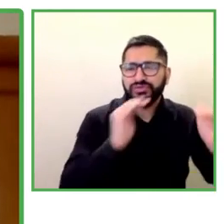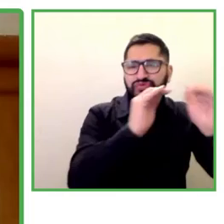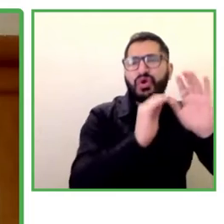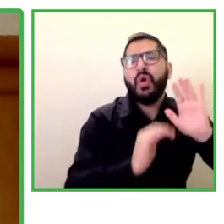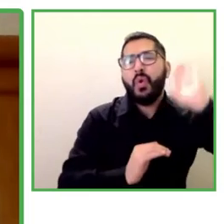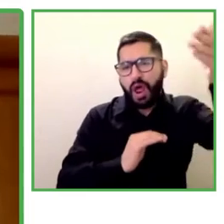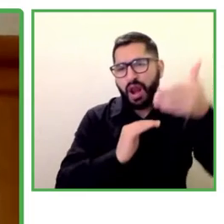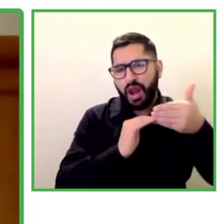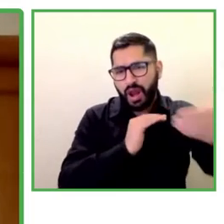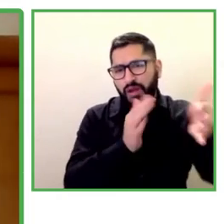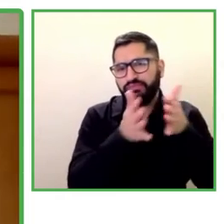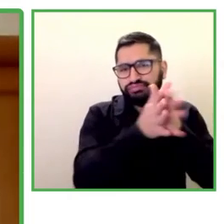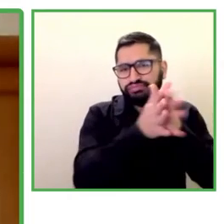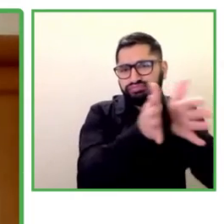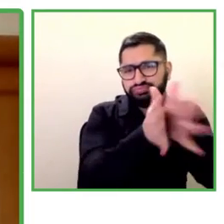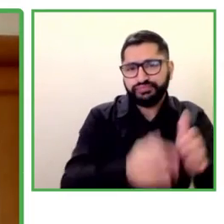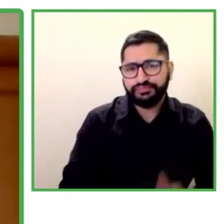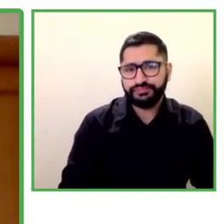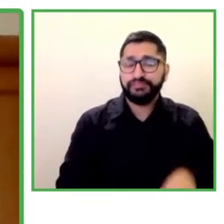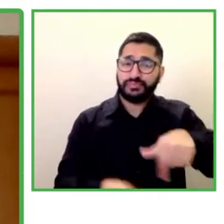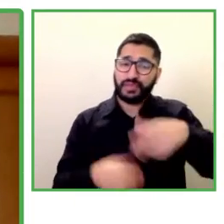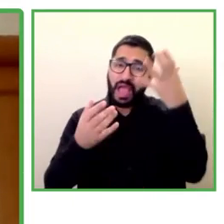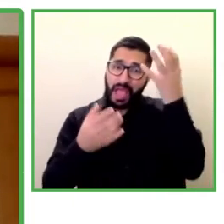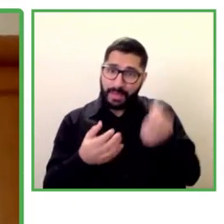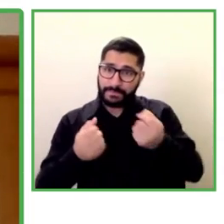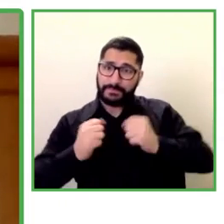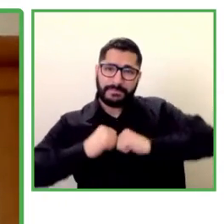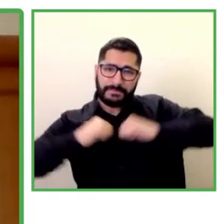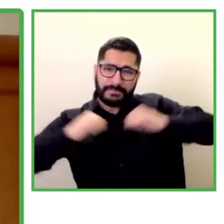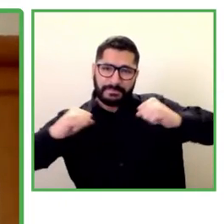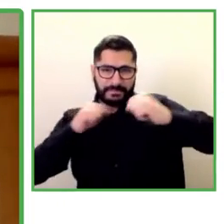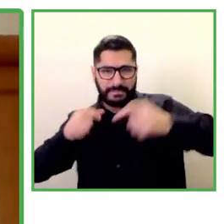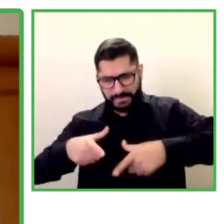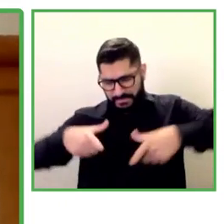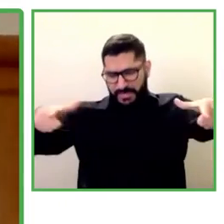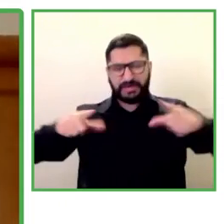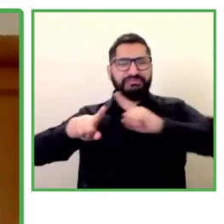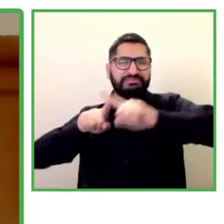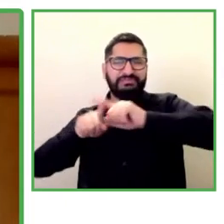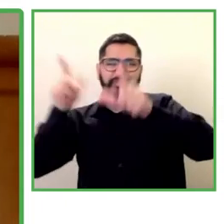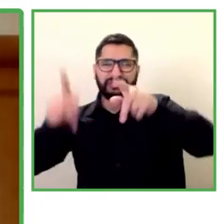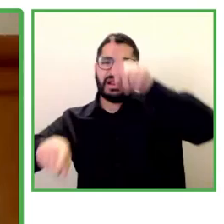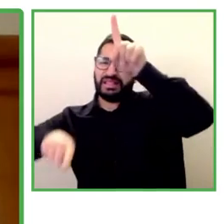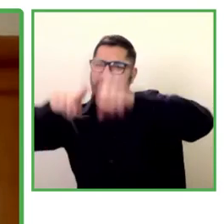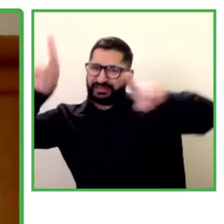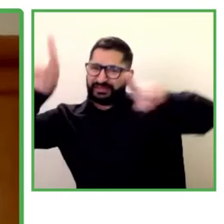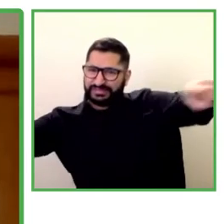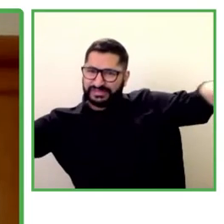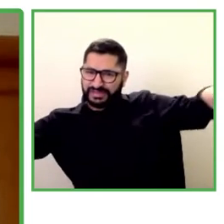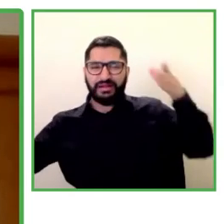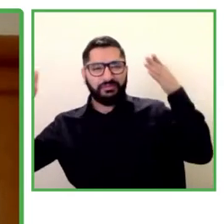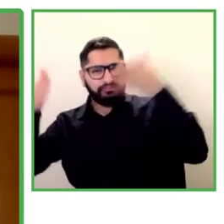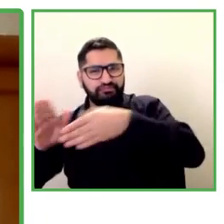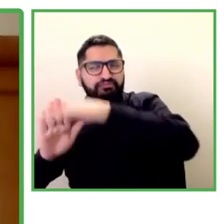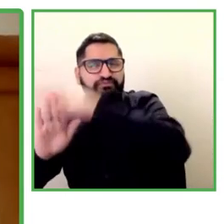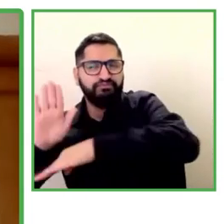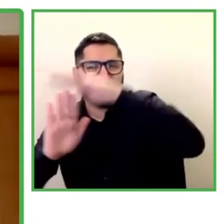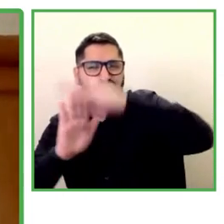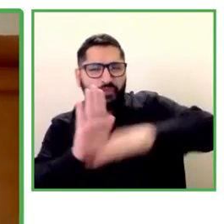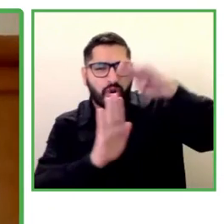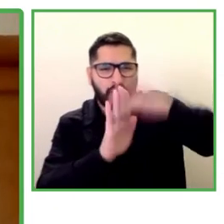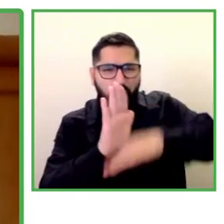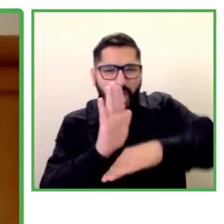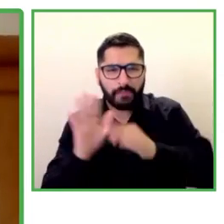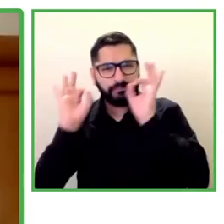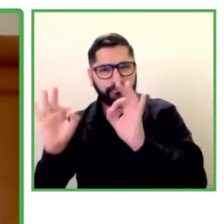this session. And there's big diversity, but there are minimum requirements that these platforms need to comply with so that they can